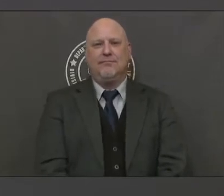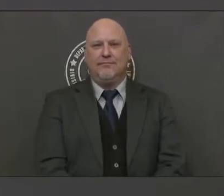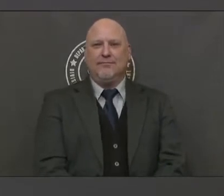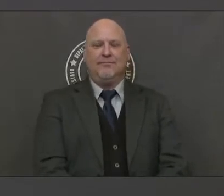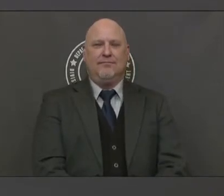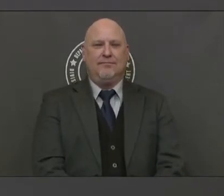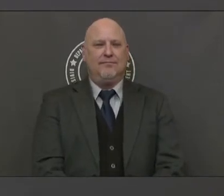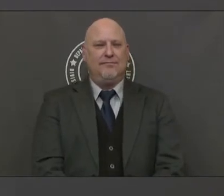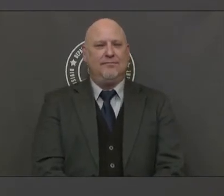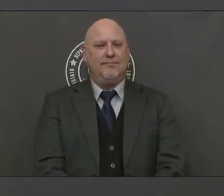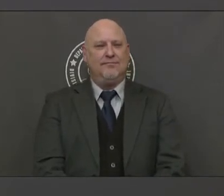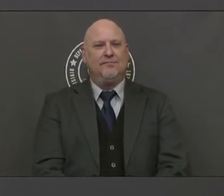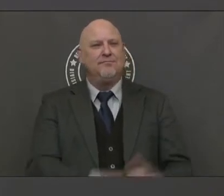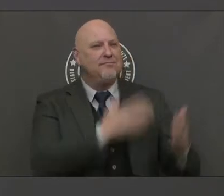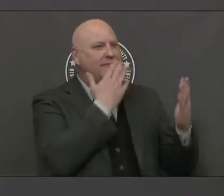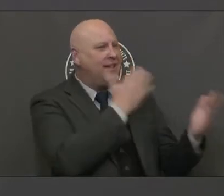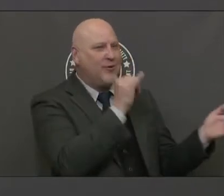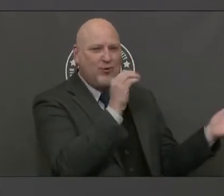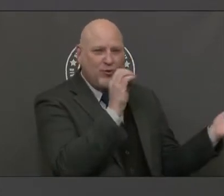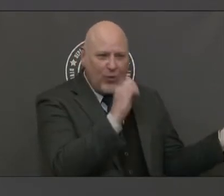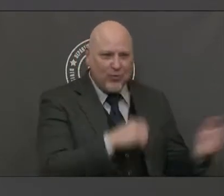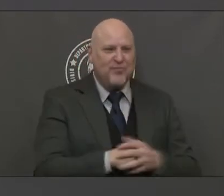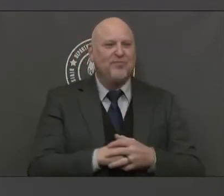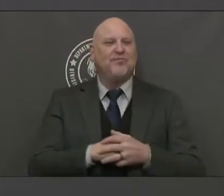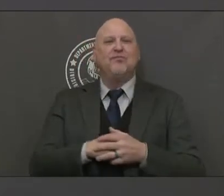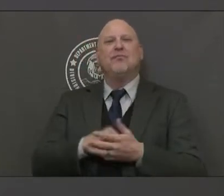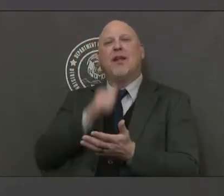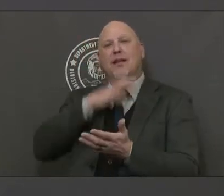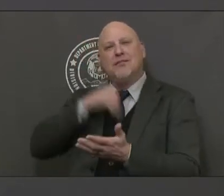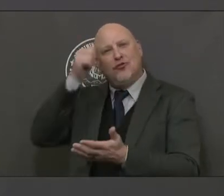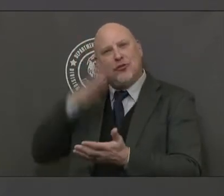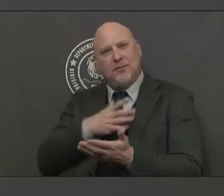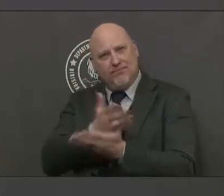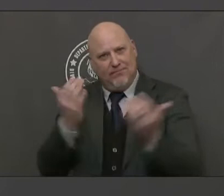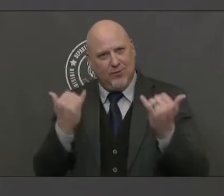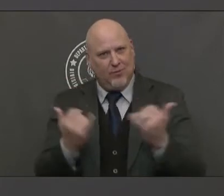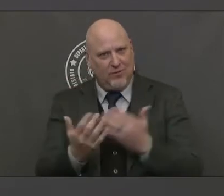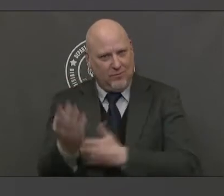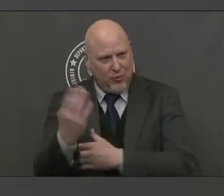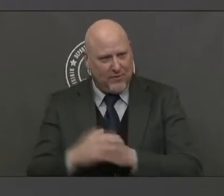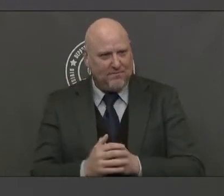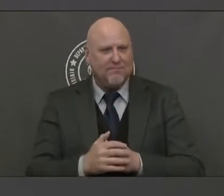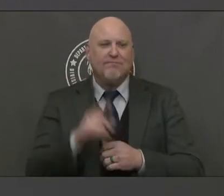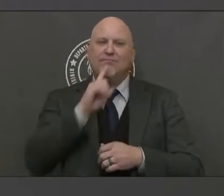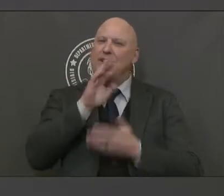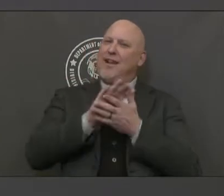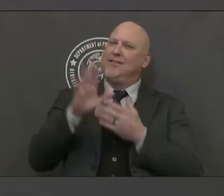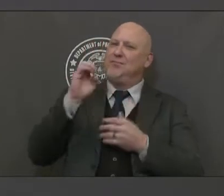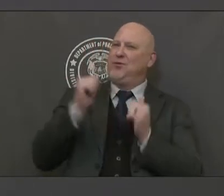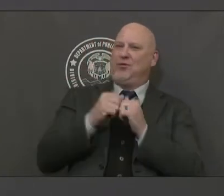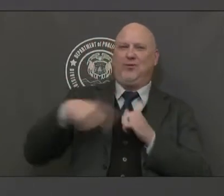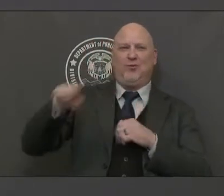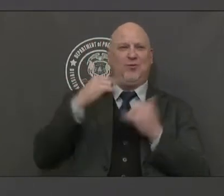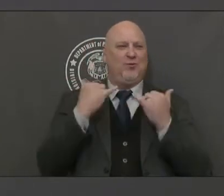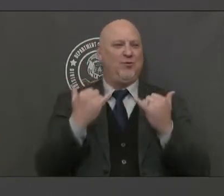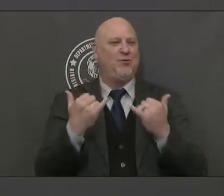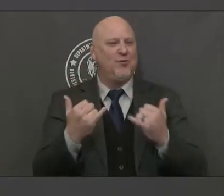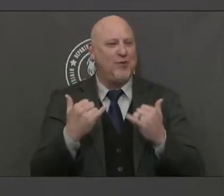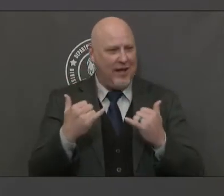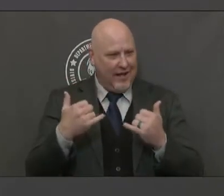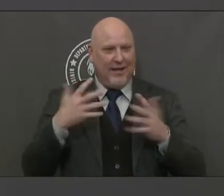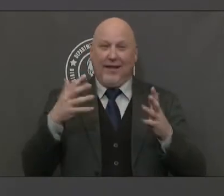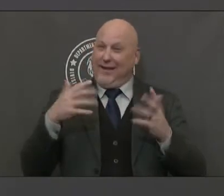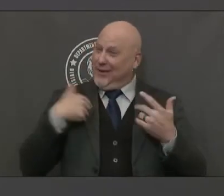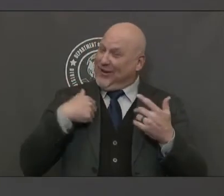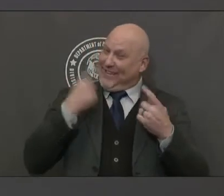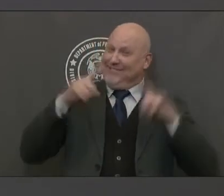Thanks, Joe. Ladies and gentlemen, it's great to be with you again. We made it another week. We are 1 week